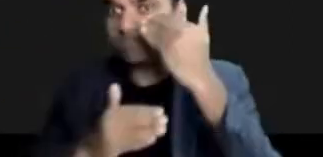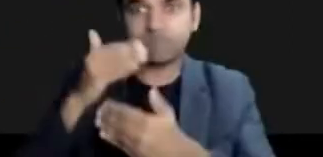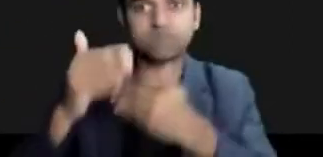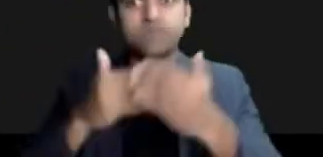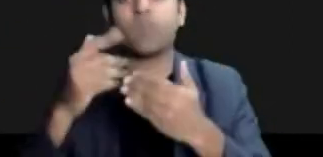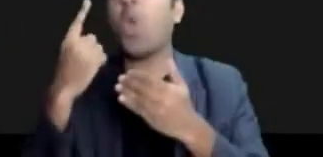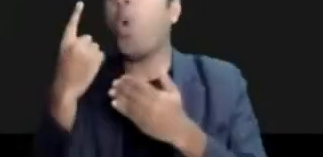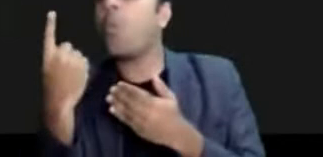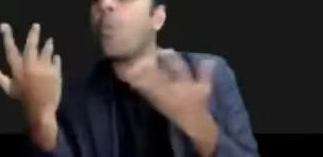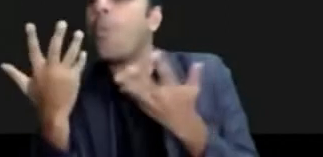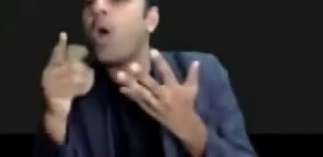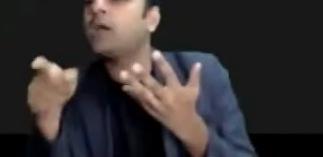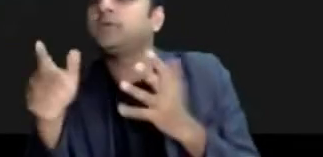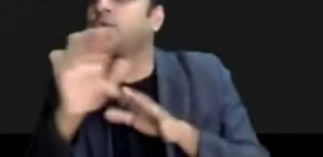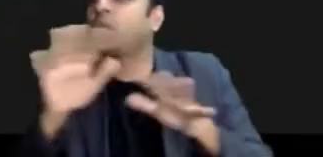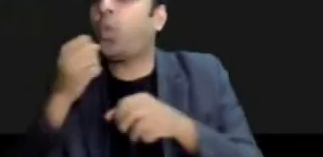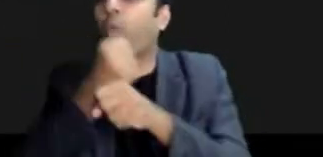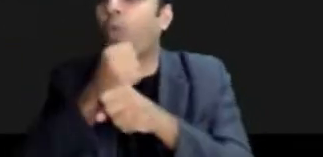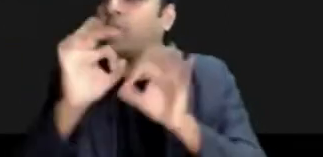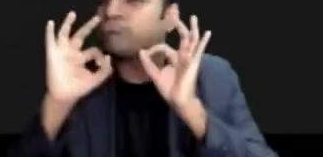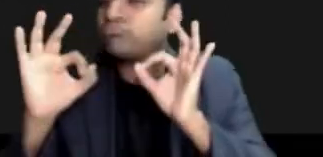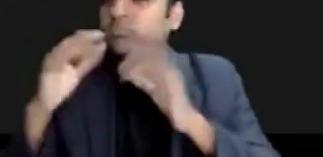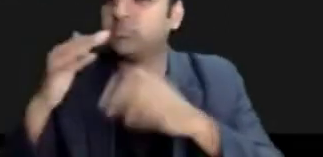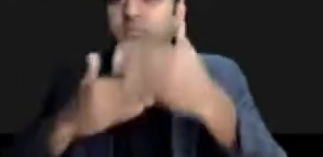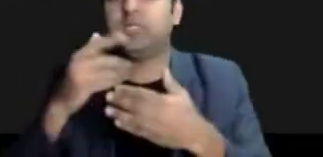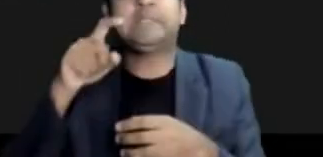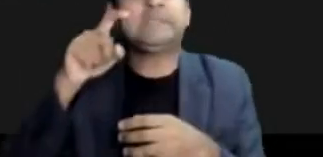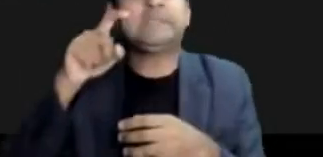ending to the 2030.